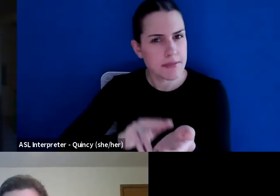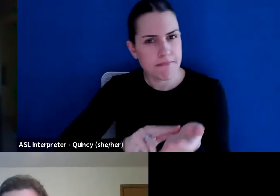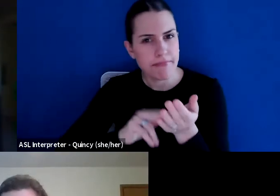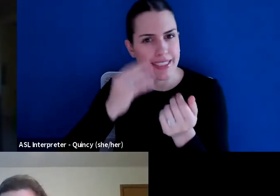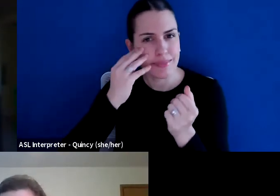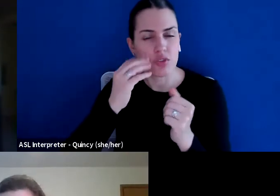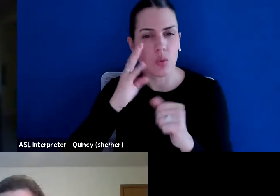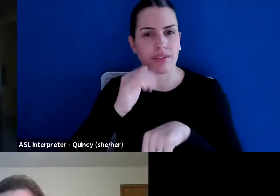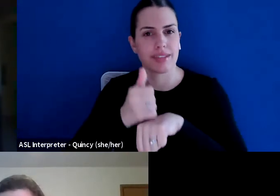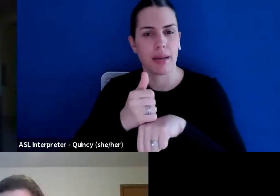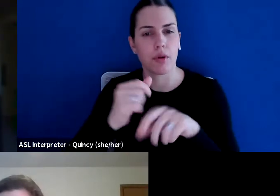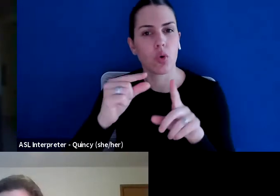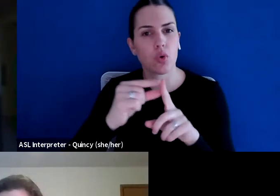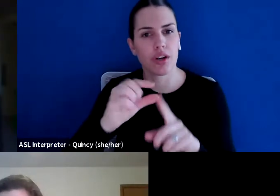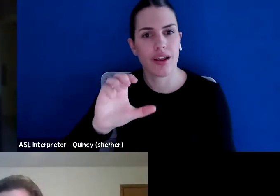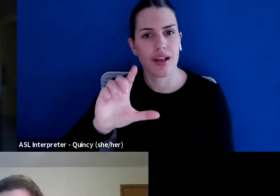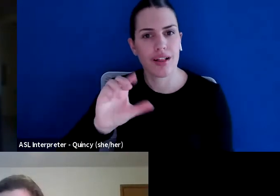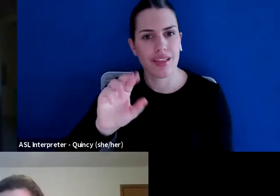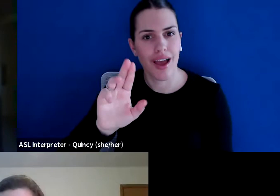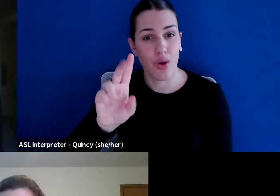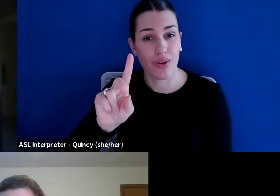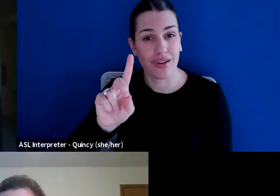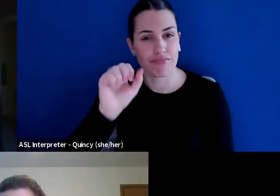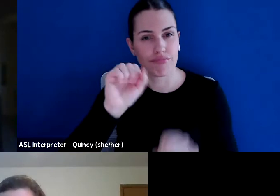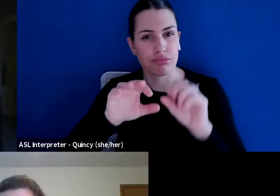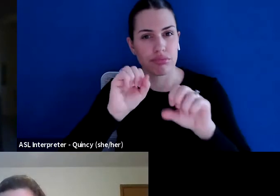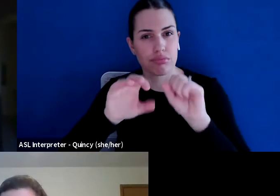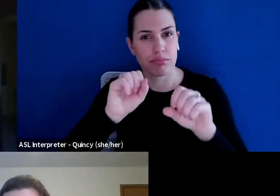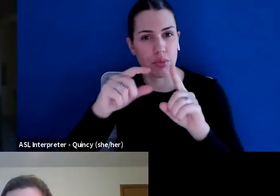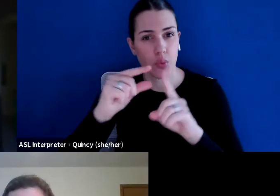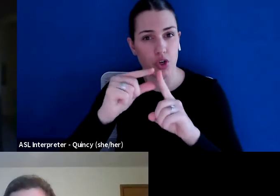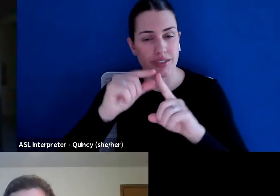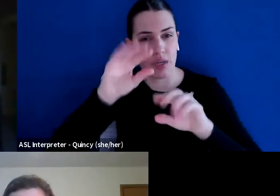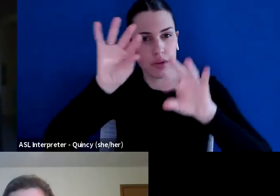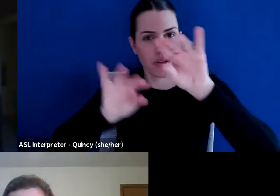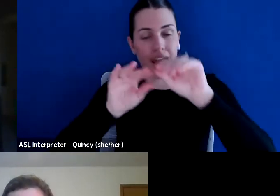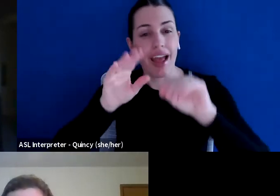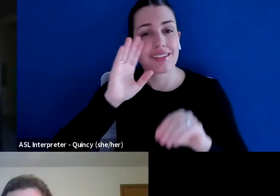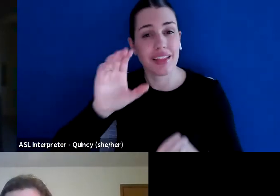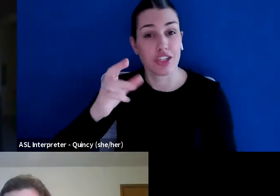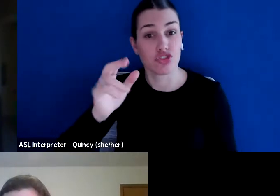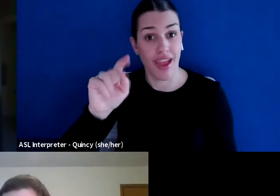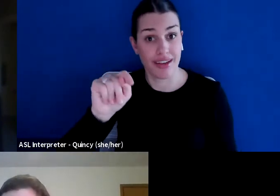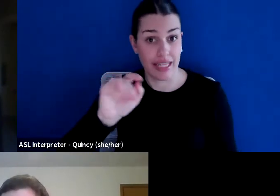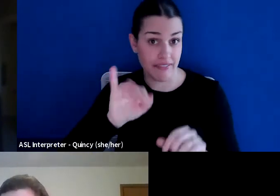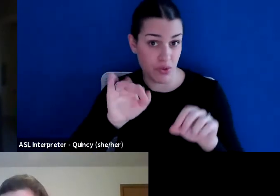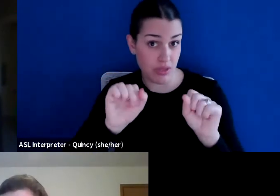word cloud, and Brenison has put the link to the word cloud in the chat. So if you're